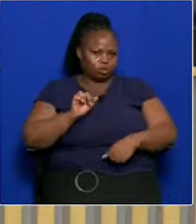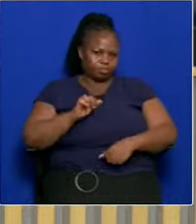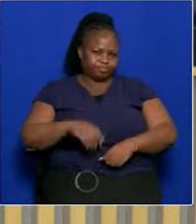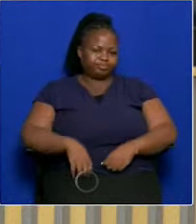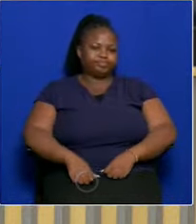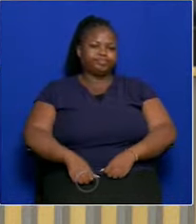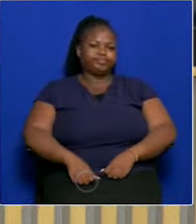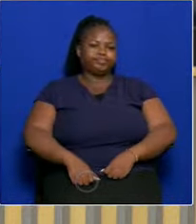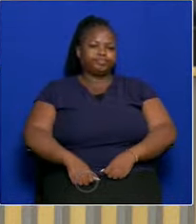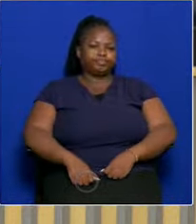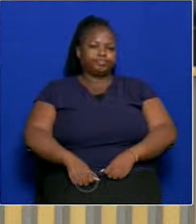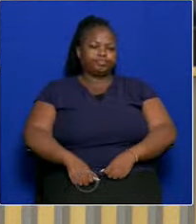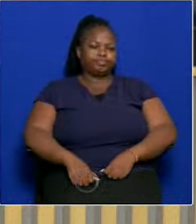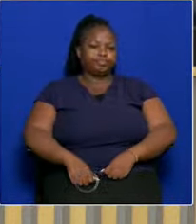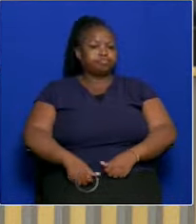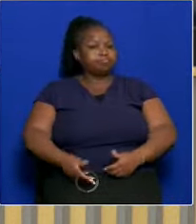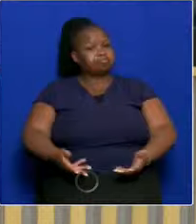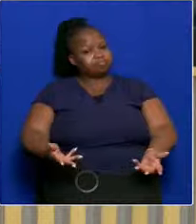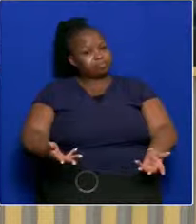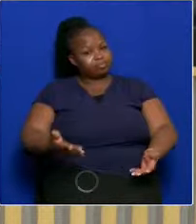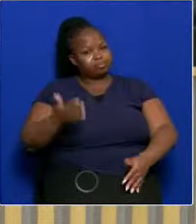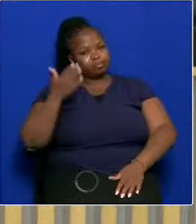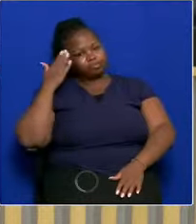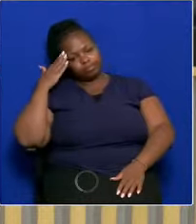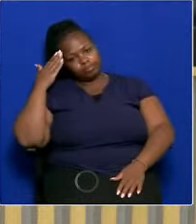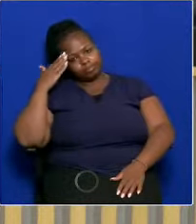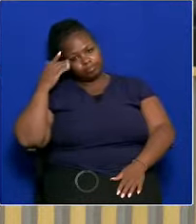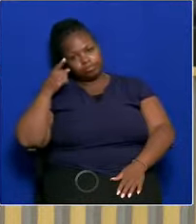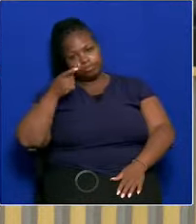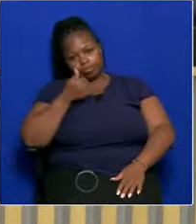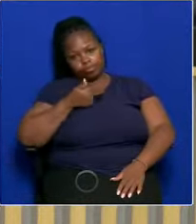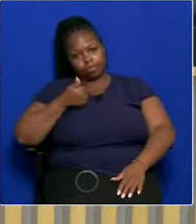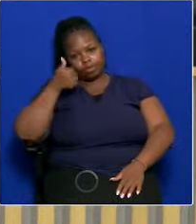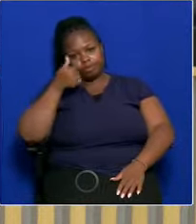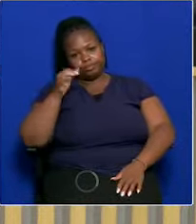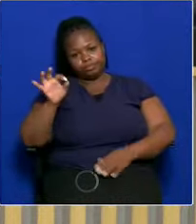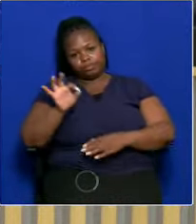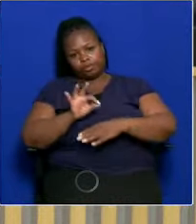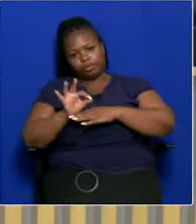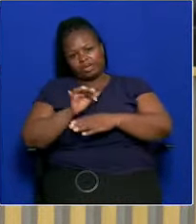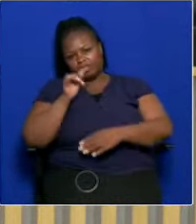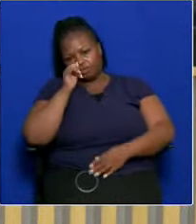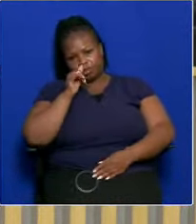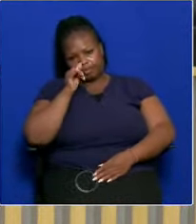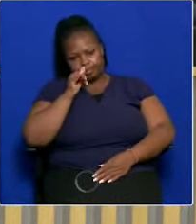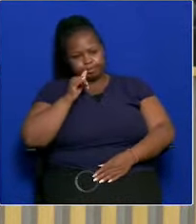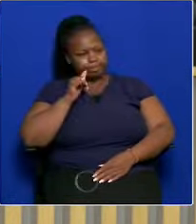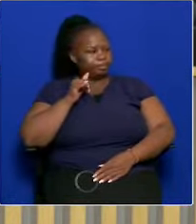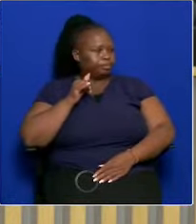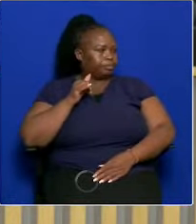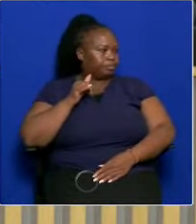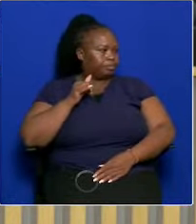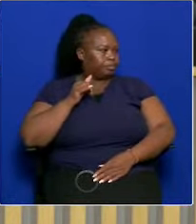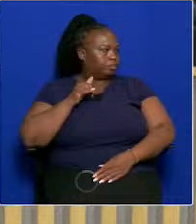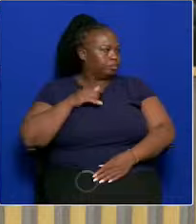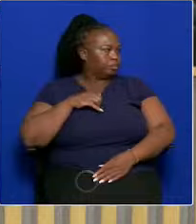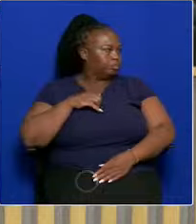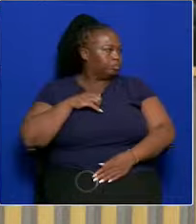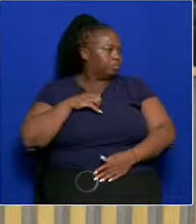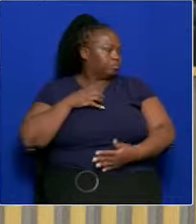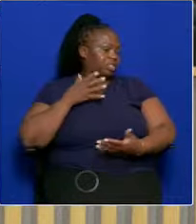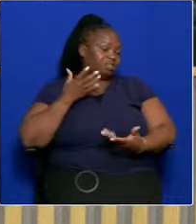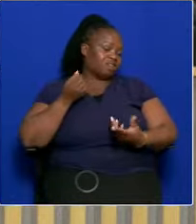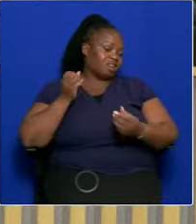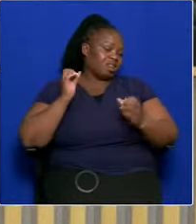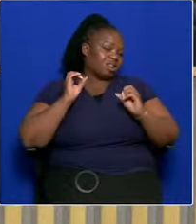He obviously knows that you are head of organized crime and you have nothing to do